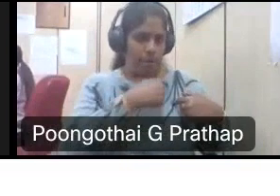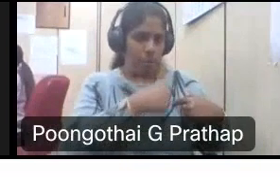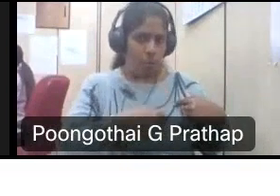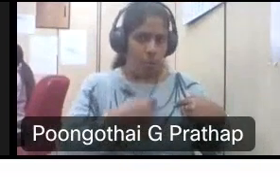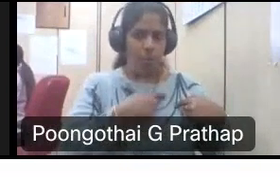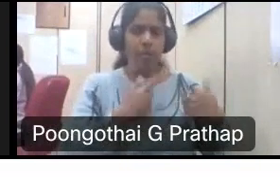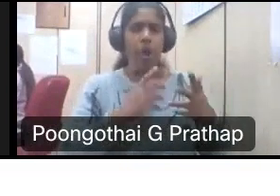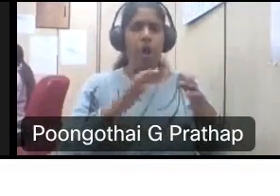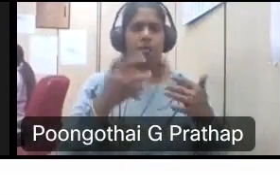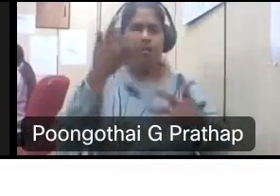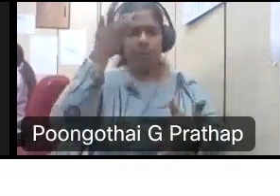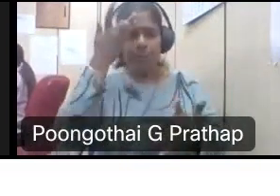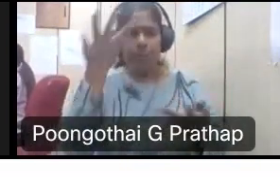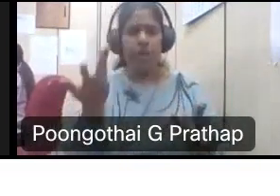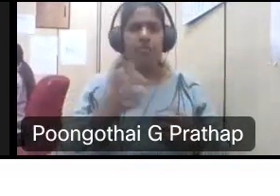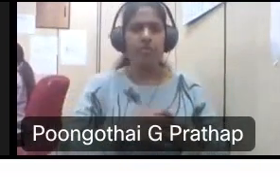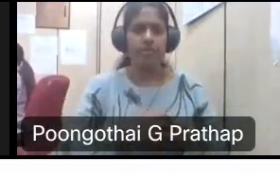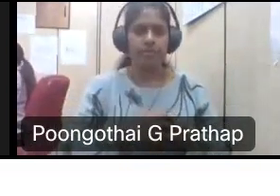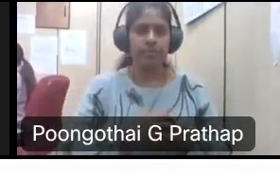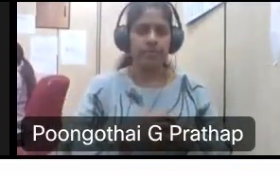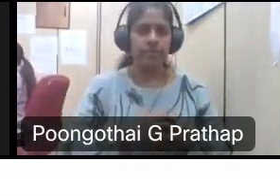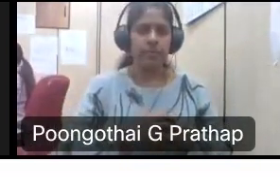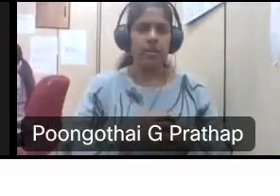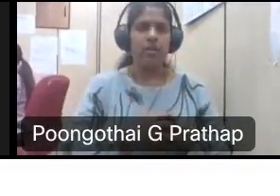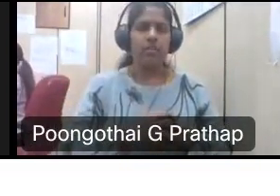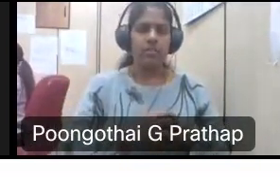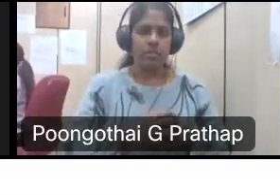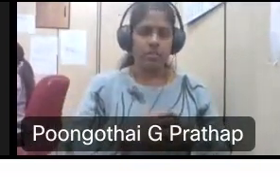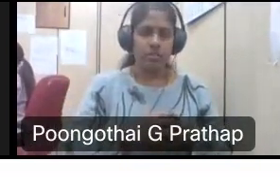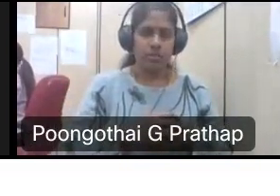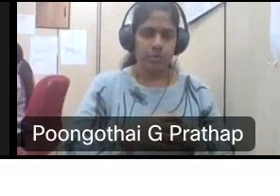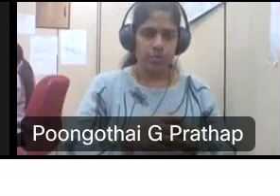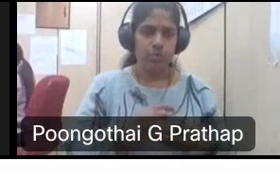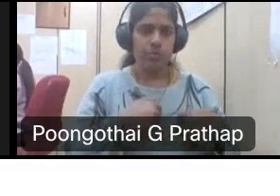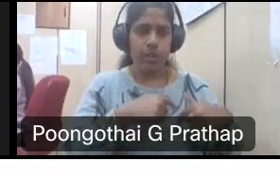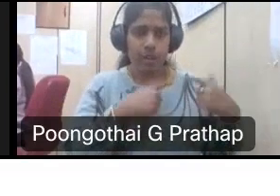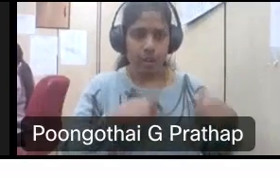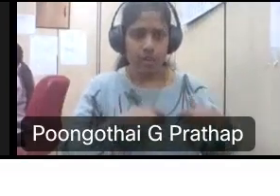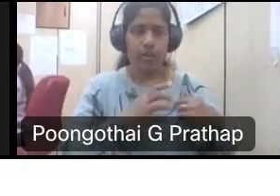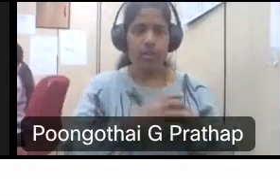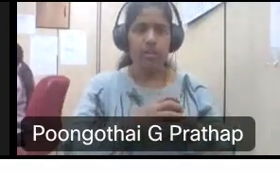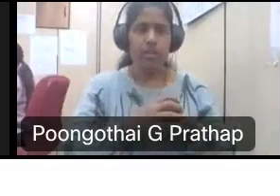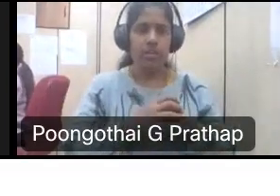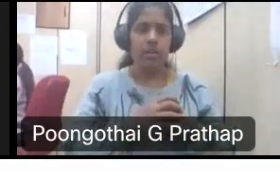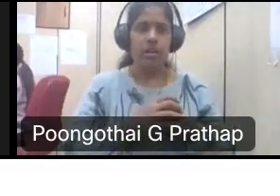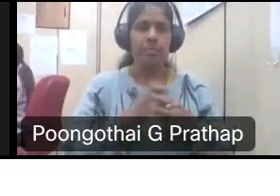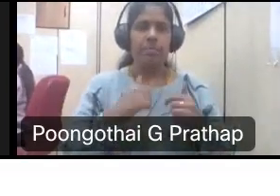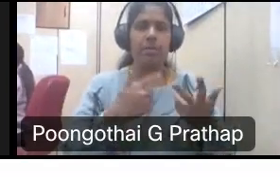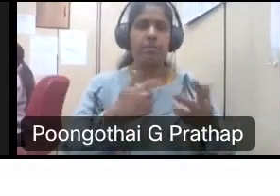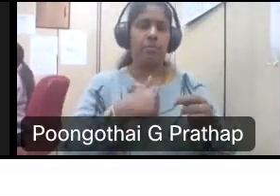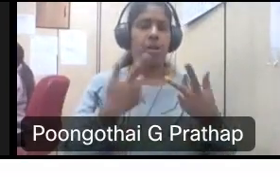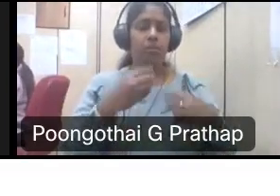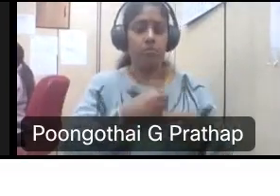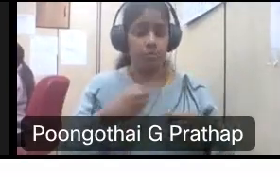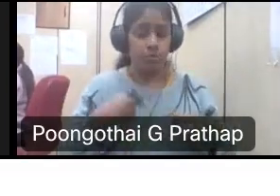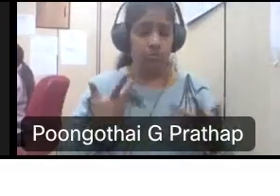Why there is a blueness and why lung pressure are high? So, and should they be treated? That is a question why